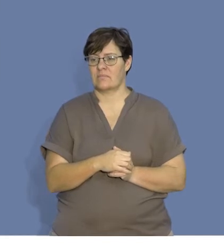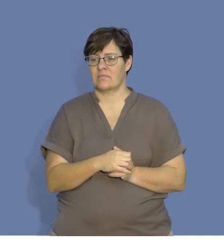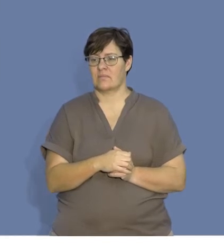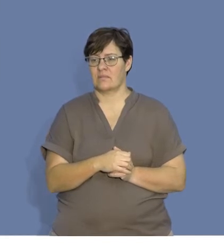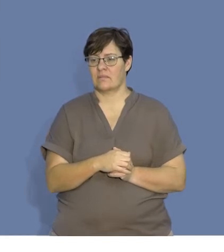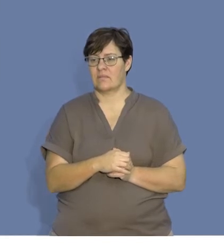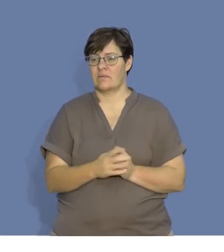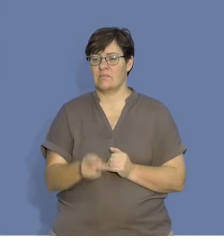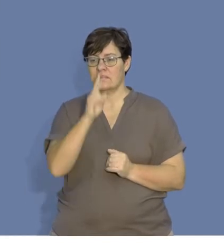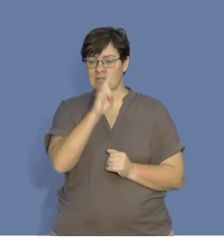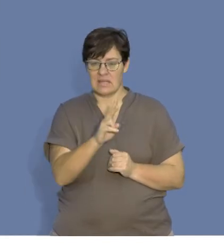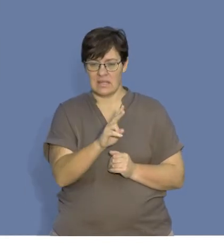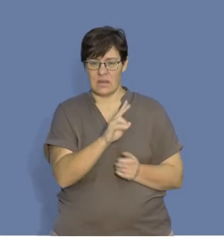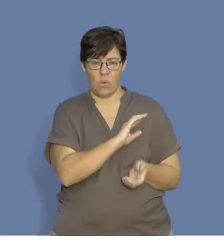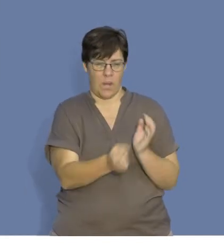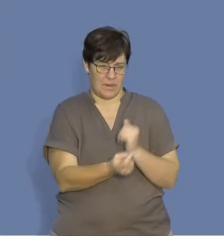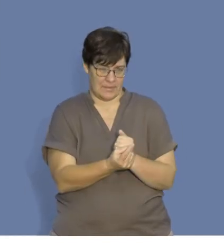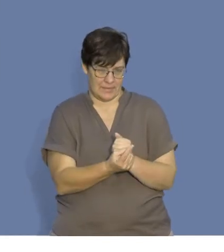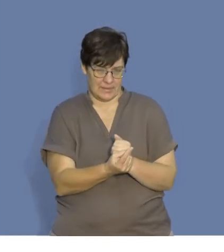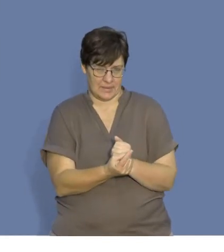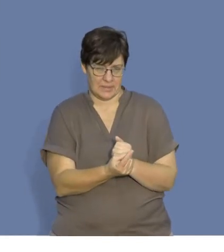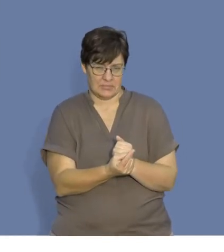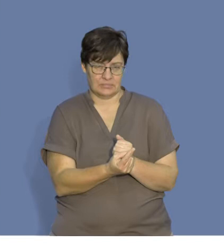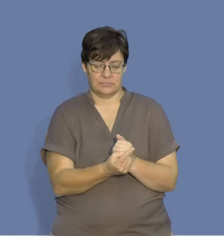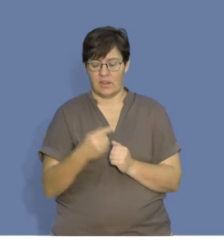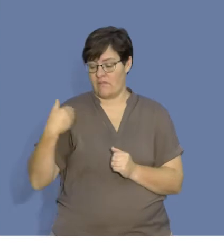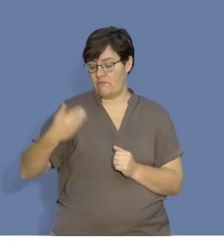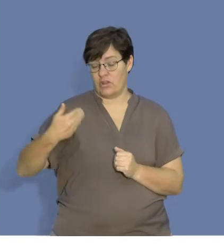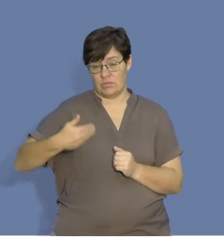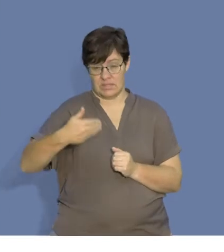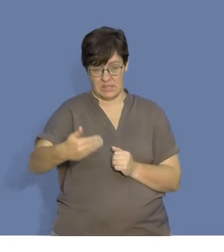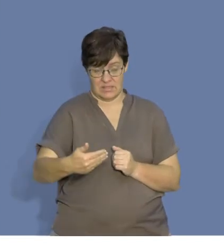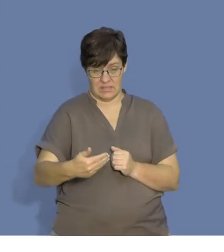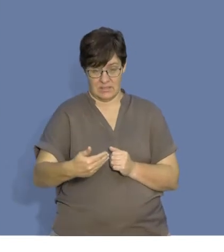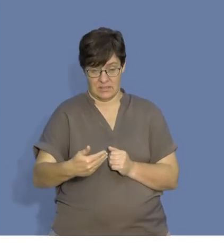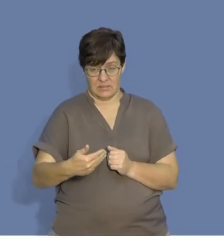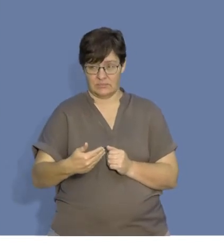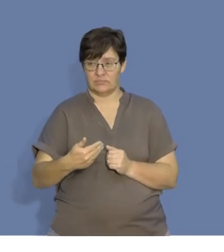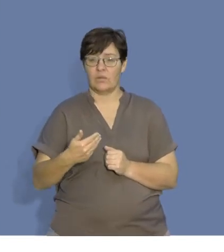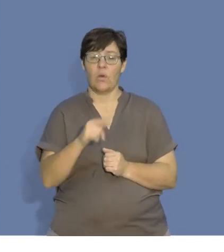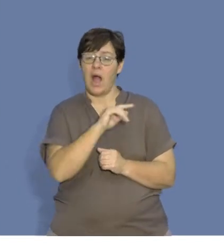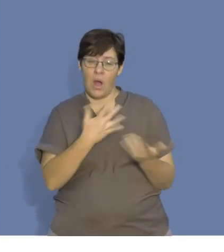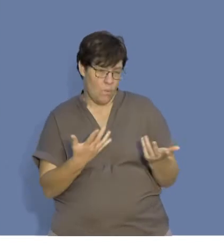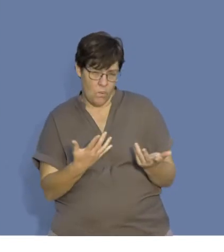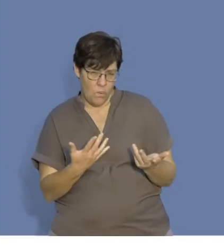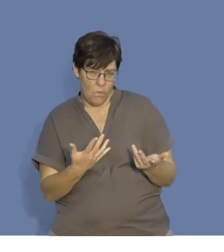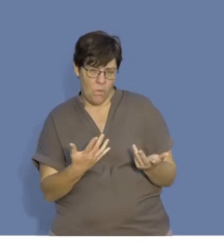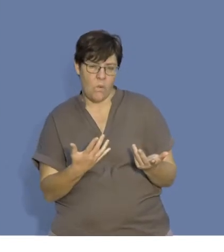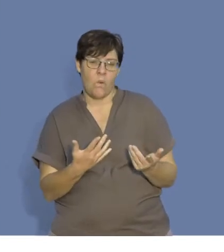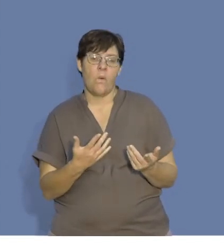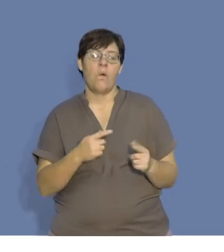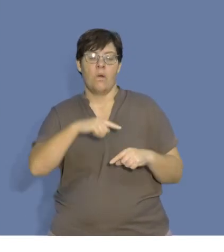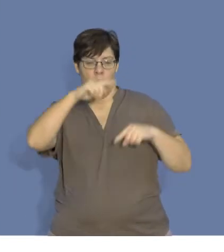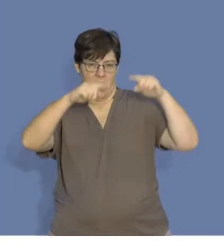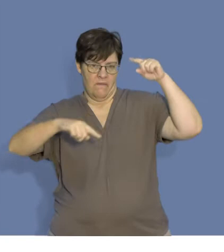go. If I change the frequency. Now, I'm going to change the frequency by changing the wavelength. And I